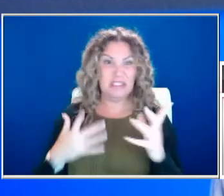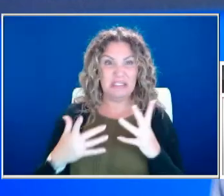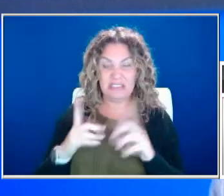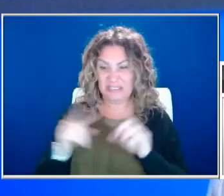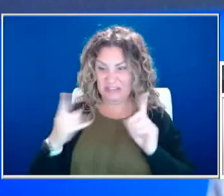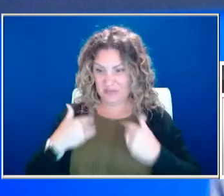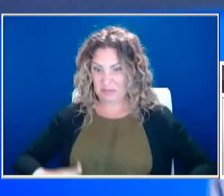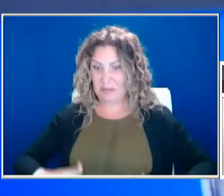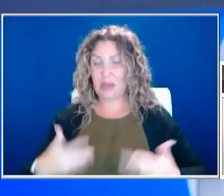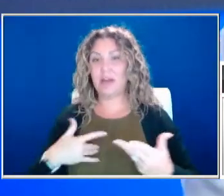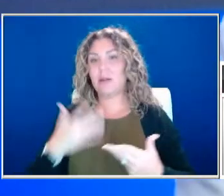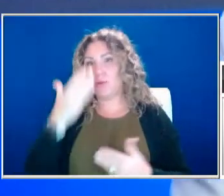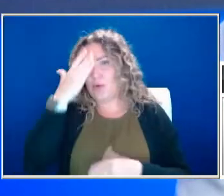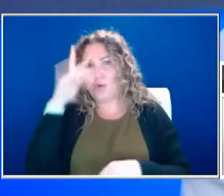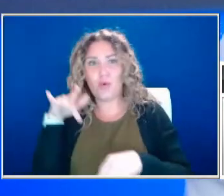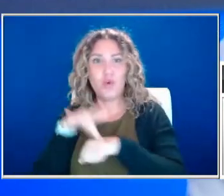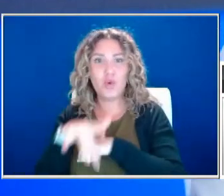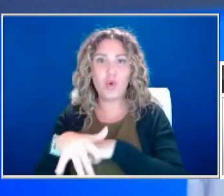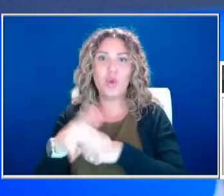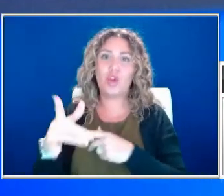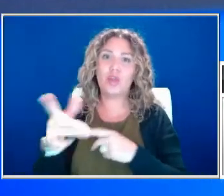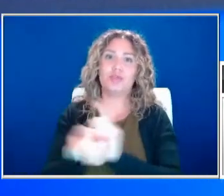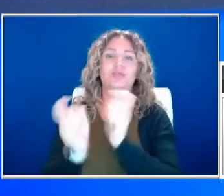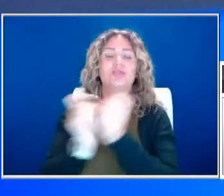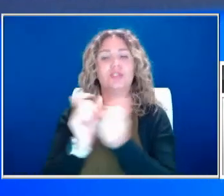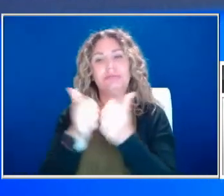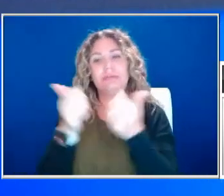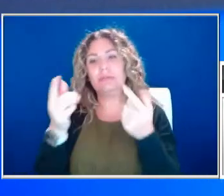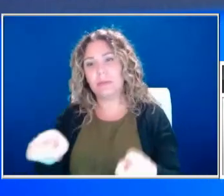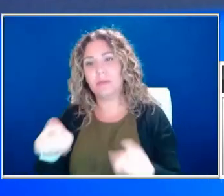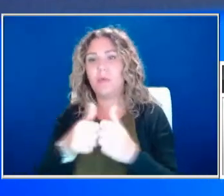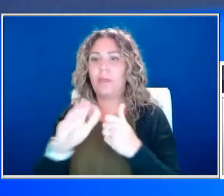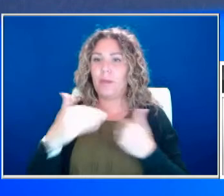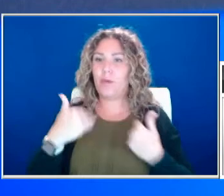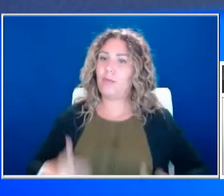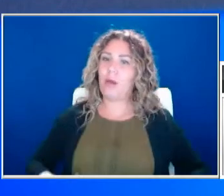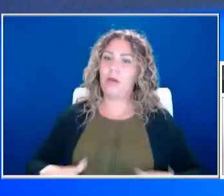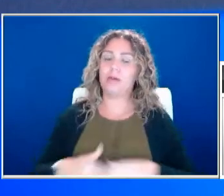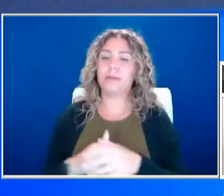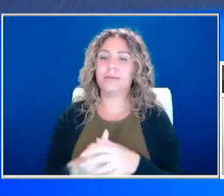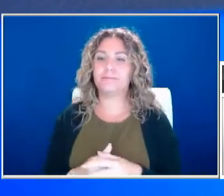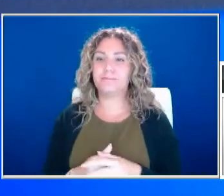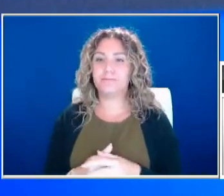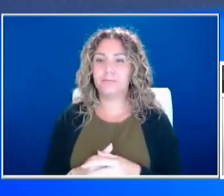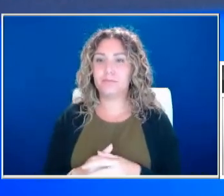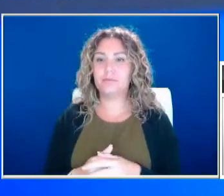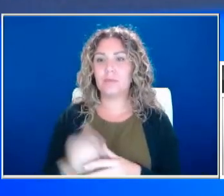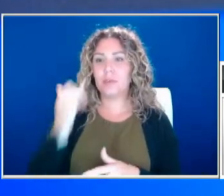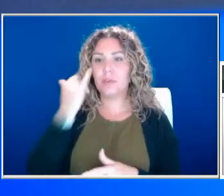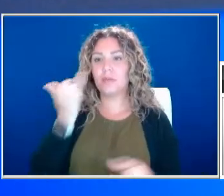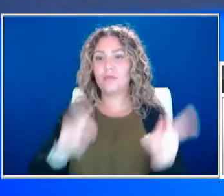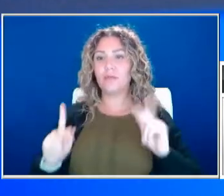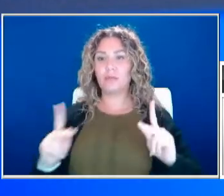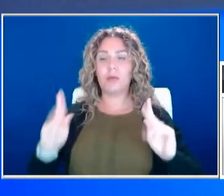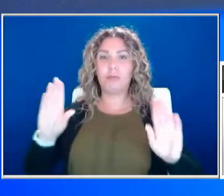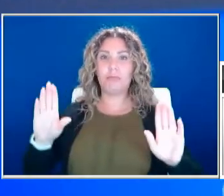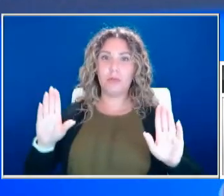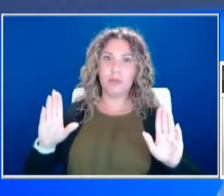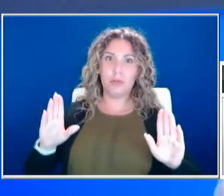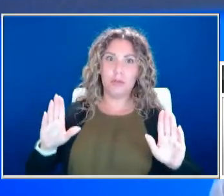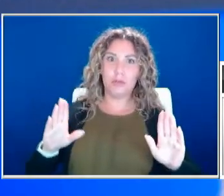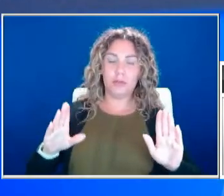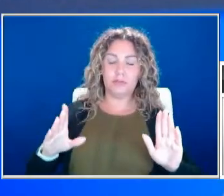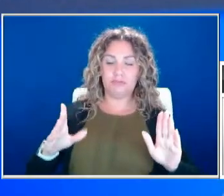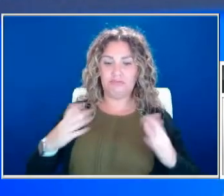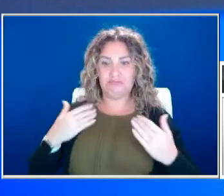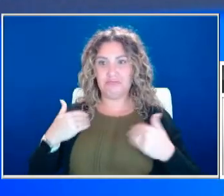know early there's changes happening. Because if people present where they're not able to understand they're having a stroke because that